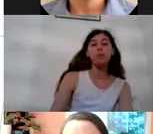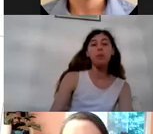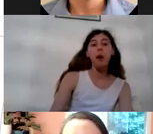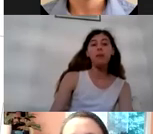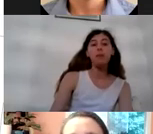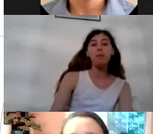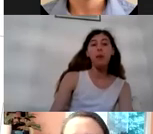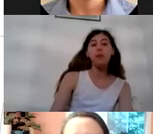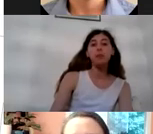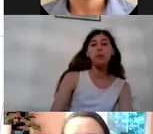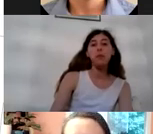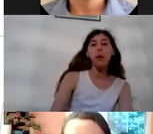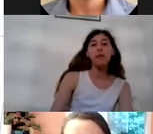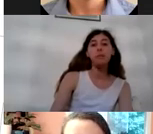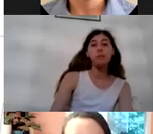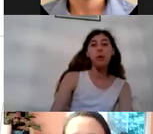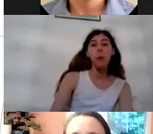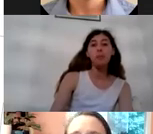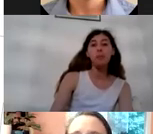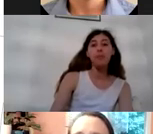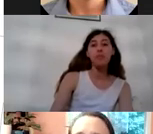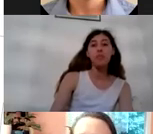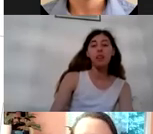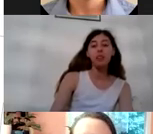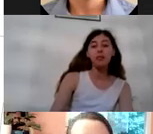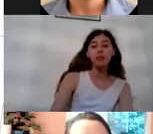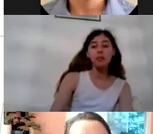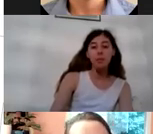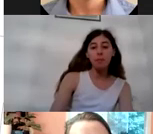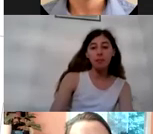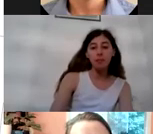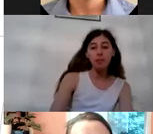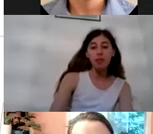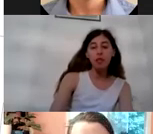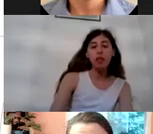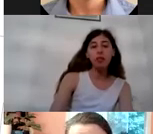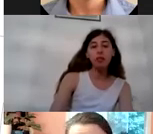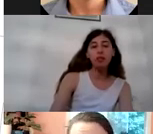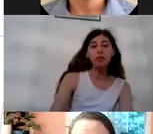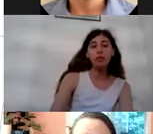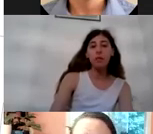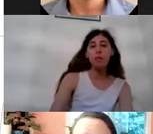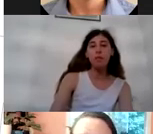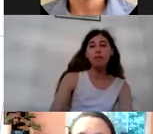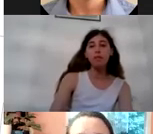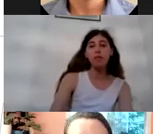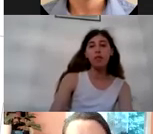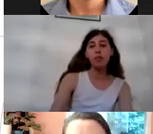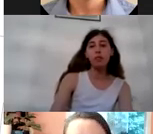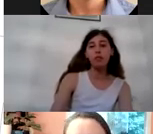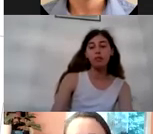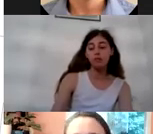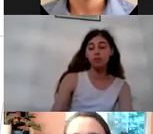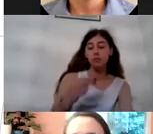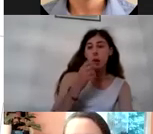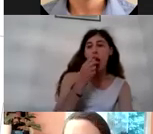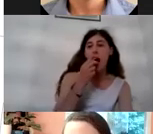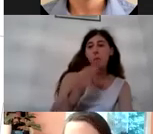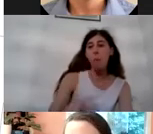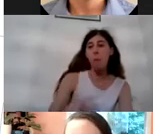Overall, it was a 3-hour focus group where we had a facilitator who was also a